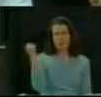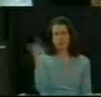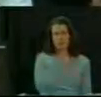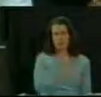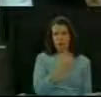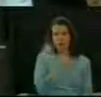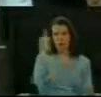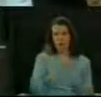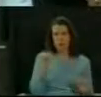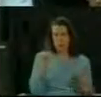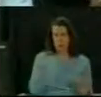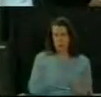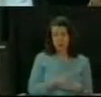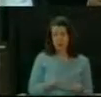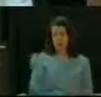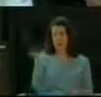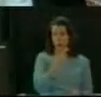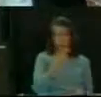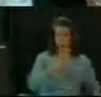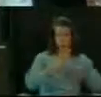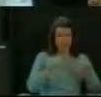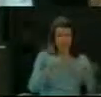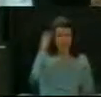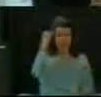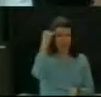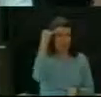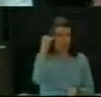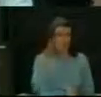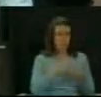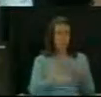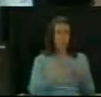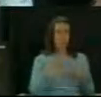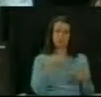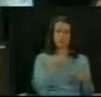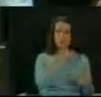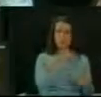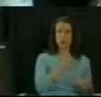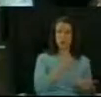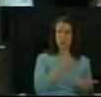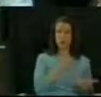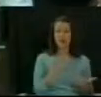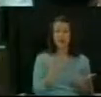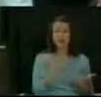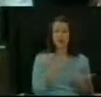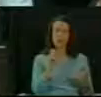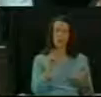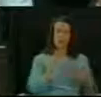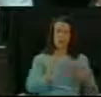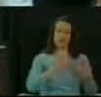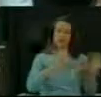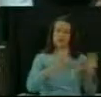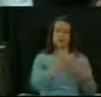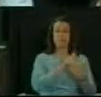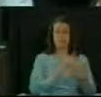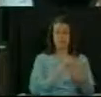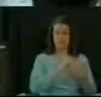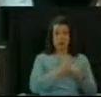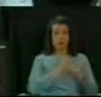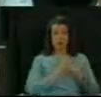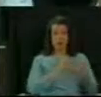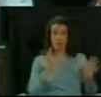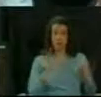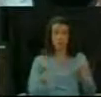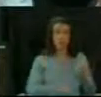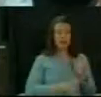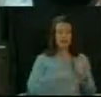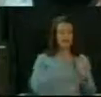people up here, but all 19 of us might have a different idea of what reasonable is. But by clarifying the policy, it makes it clear what is a